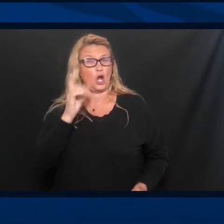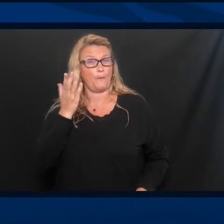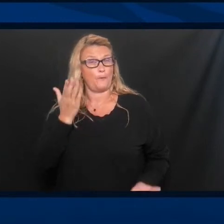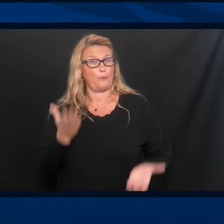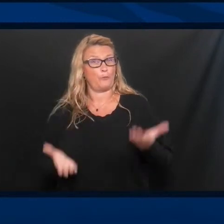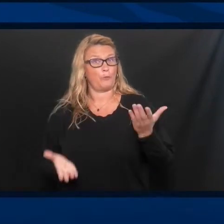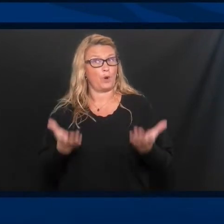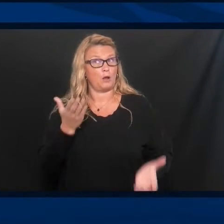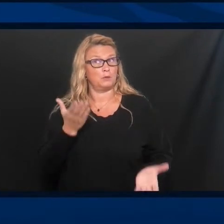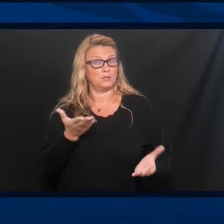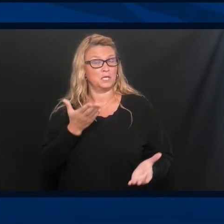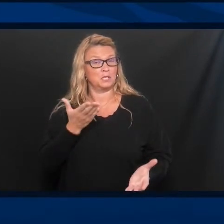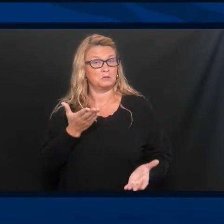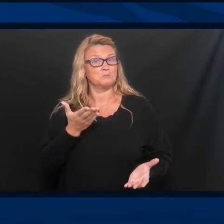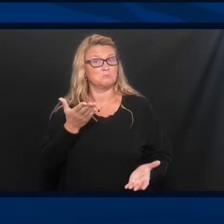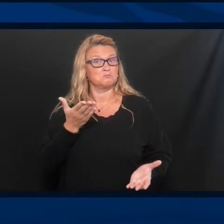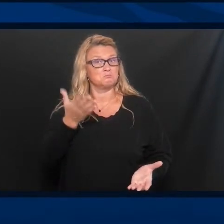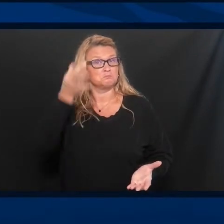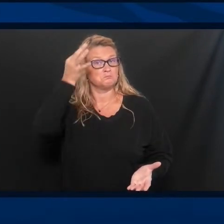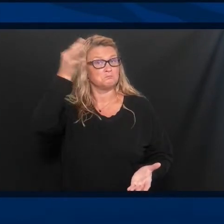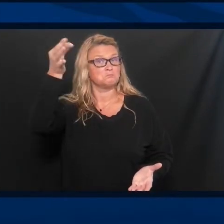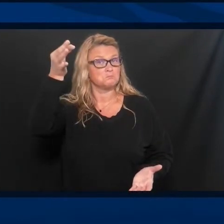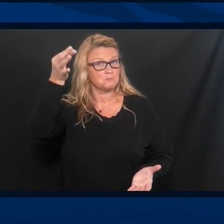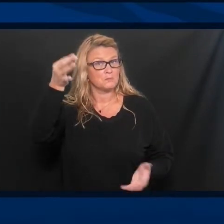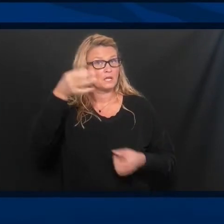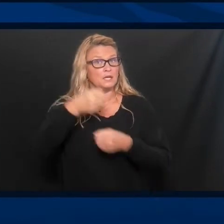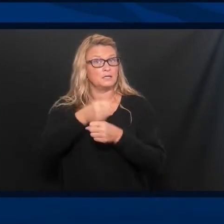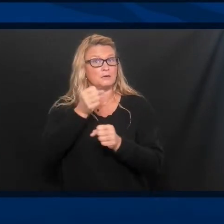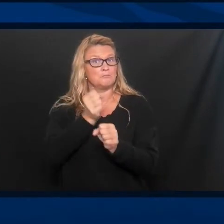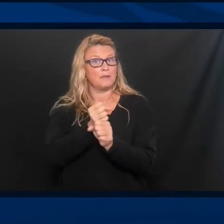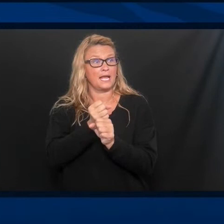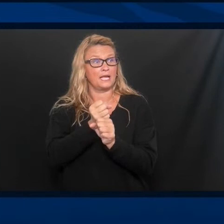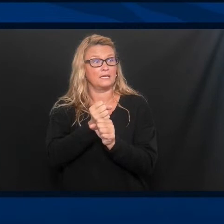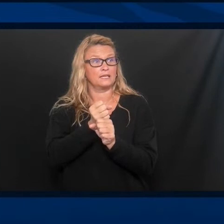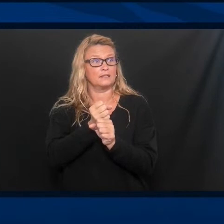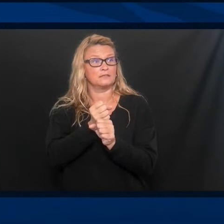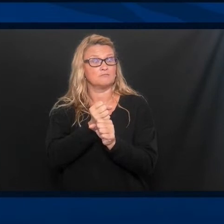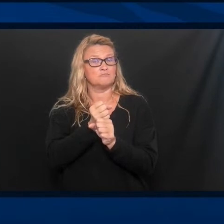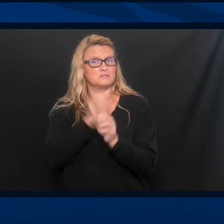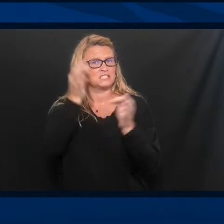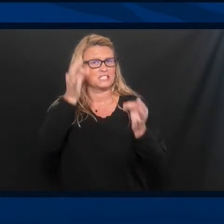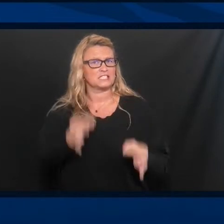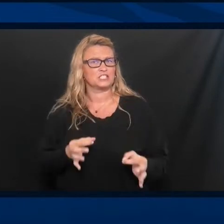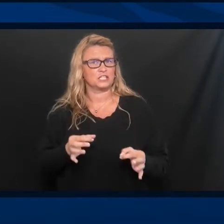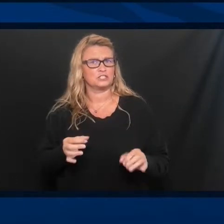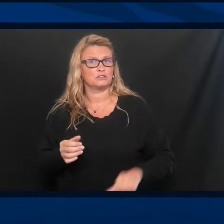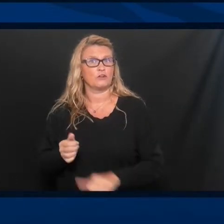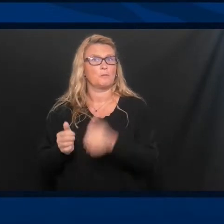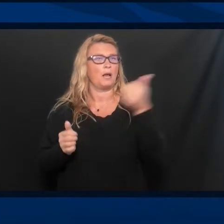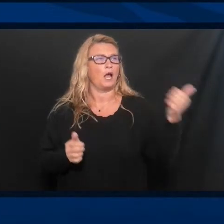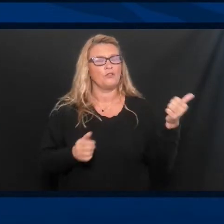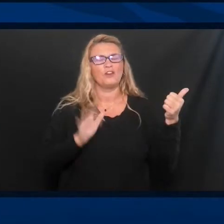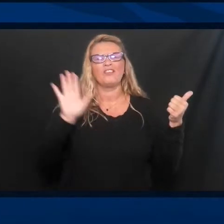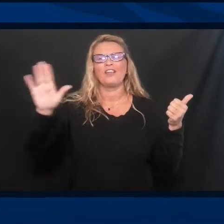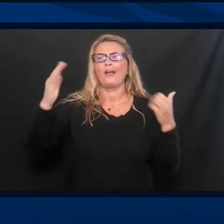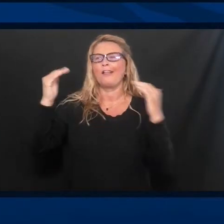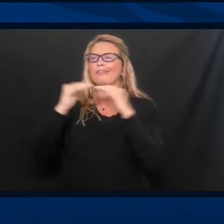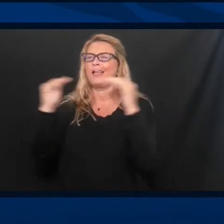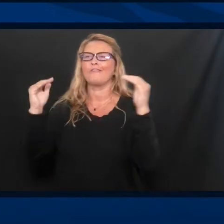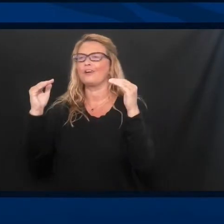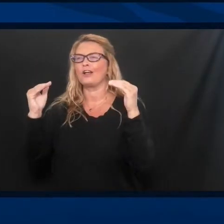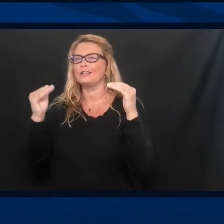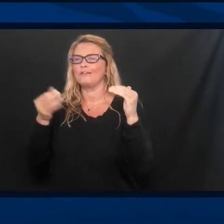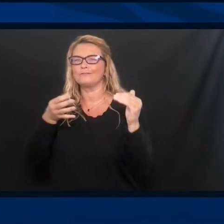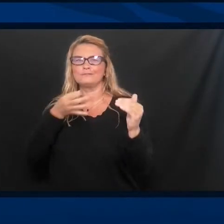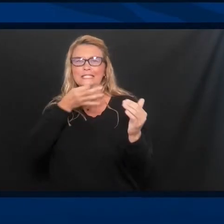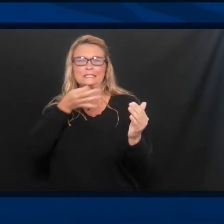better equipped to make medical decisions than other school boards, just because of varying levels of expertise and experience.